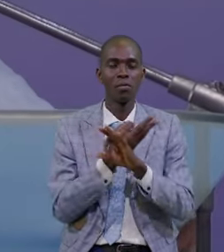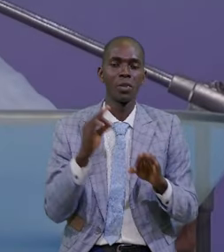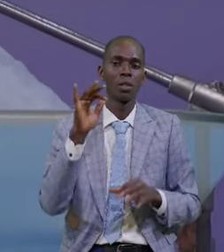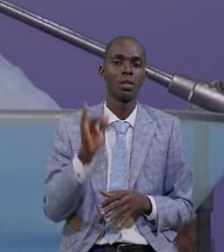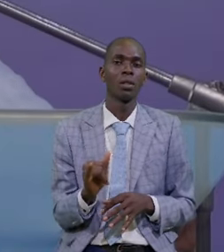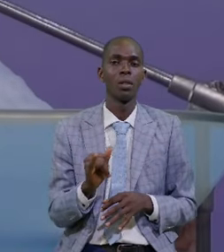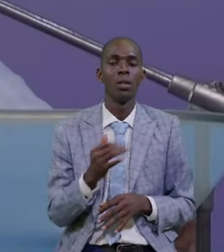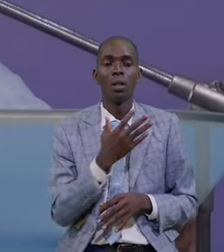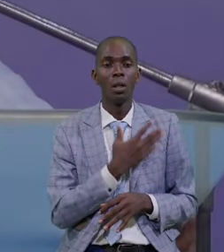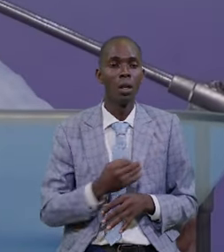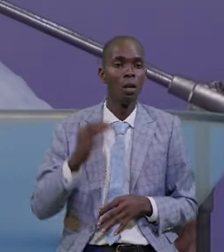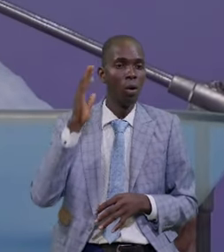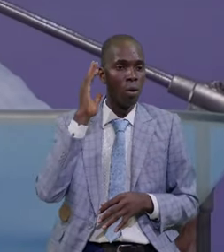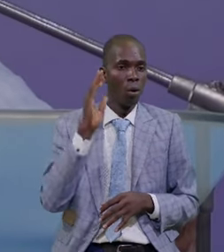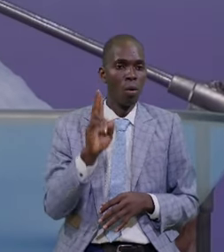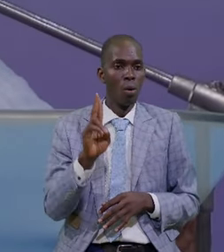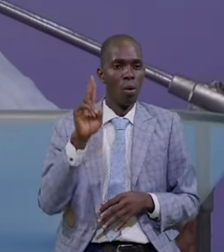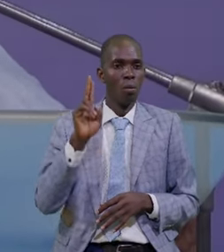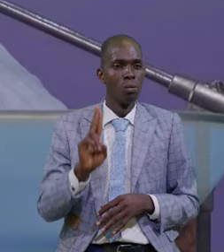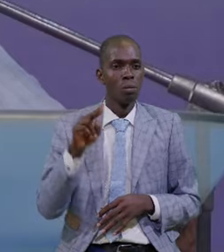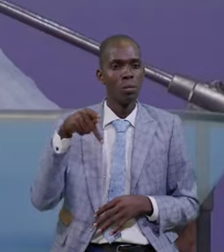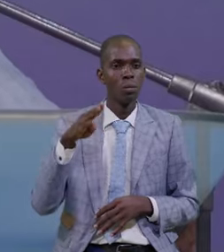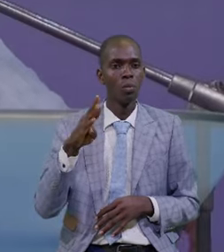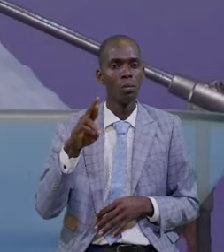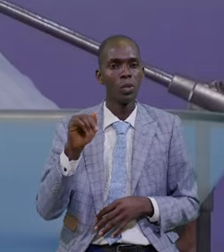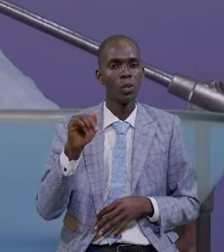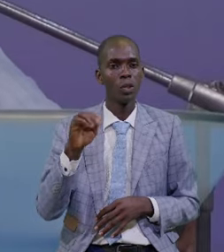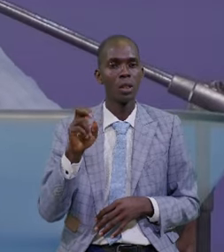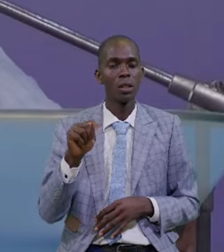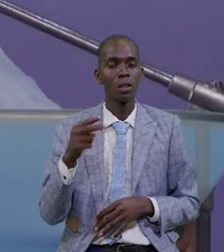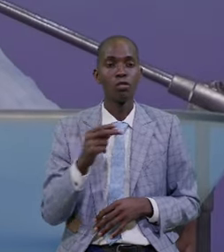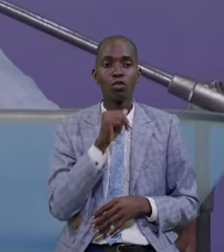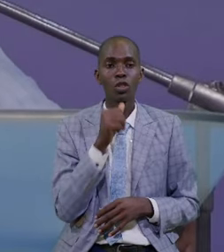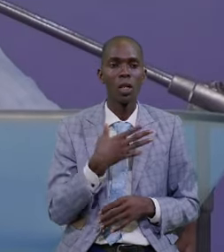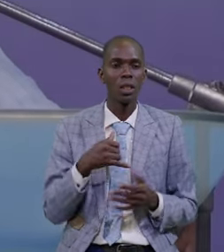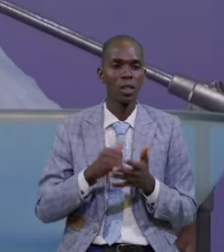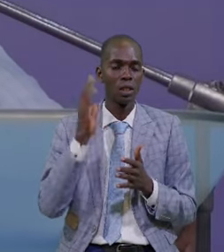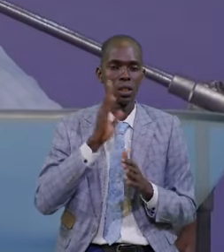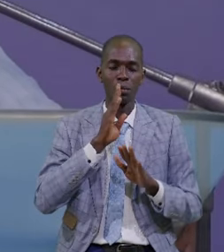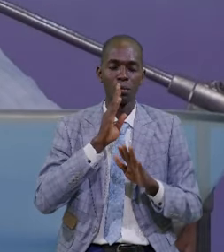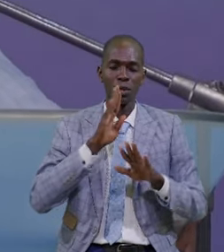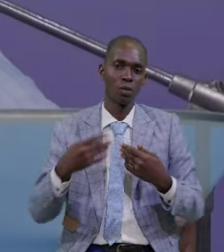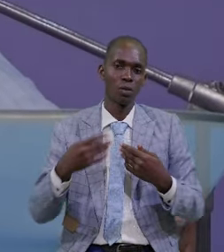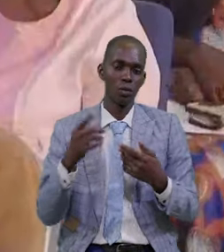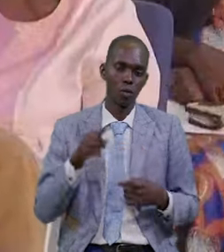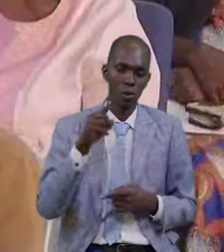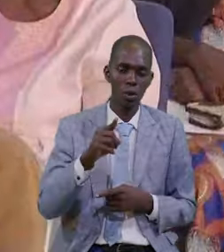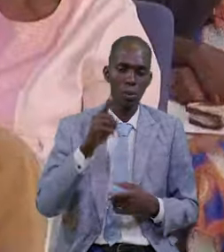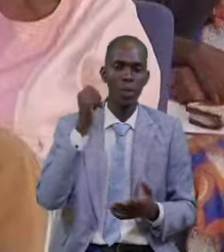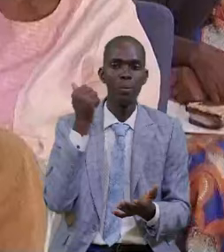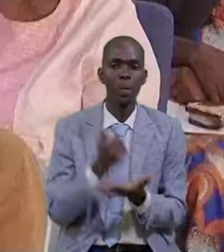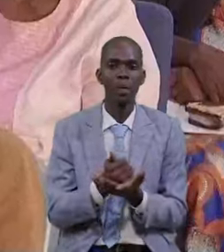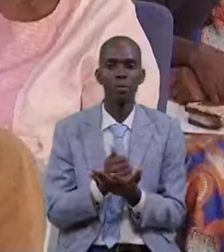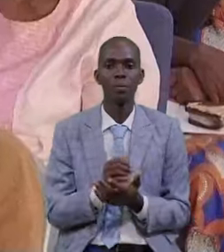and upbraideth not, and it shall be given unto him. Amen.